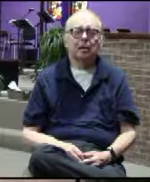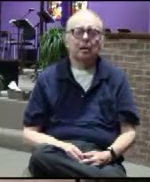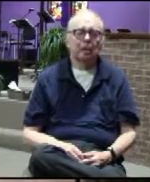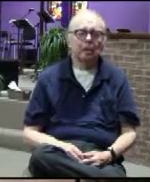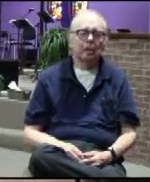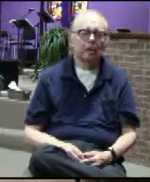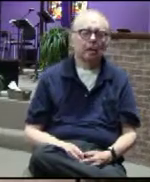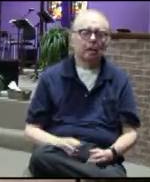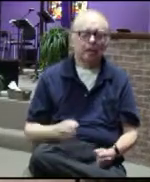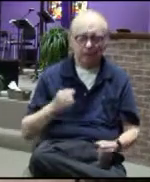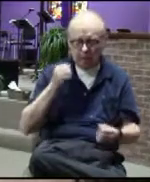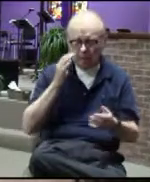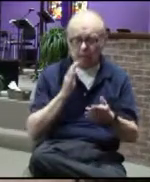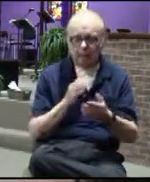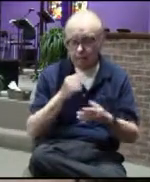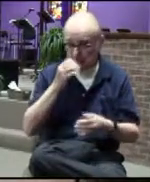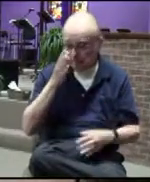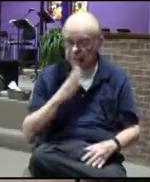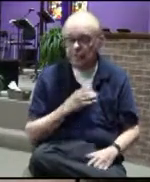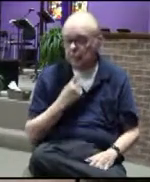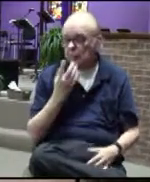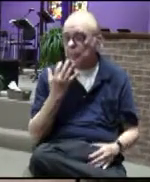and he said because you want to know why?